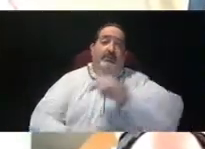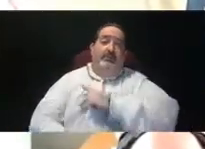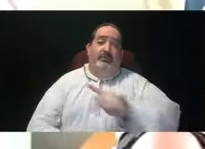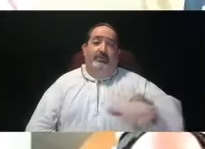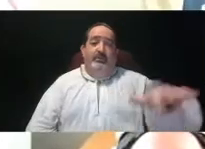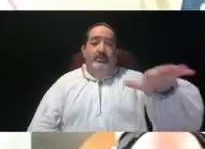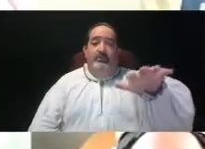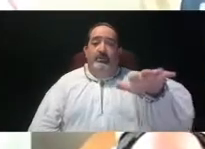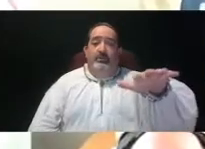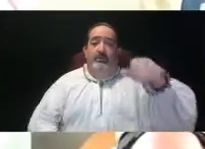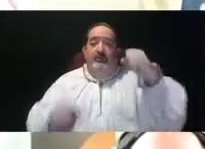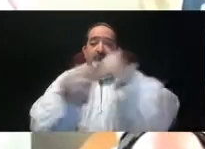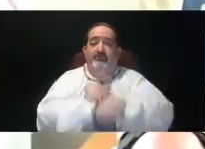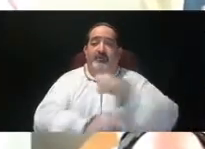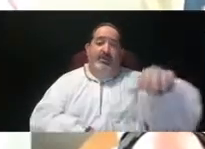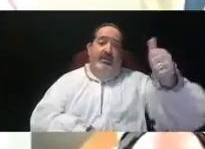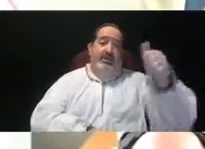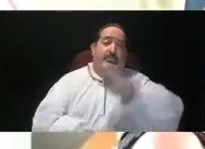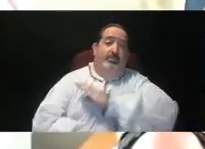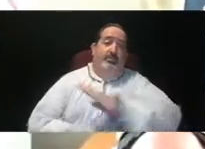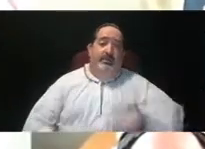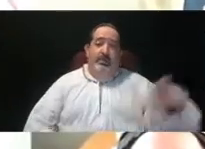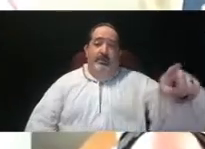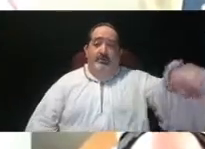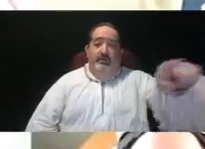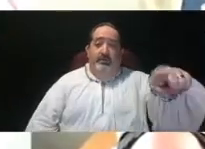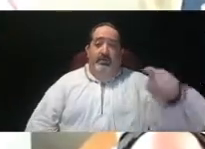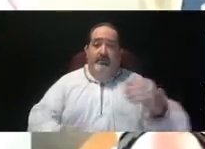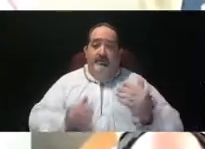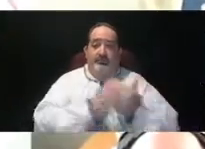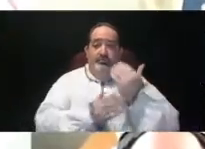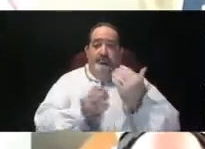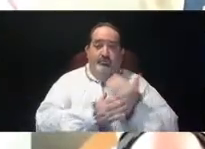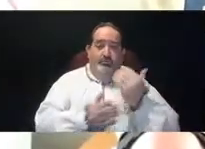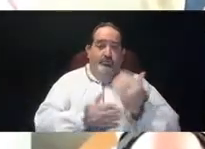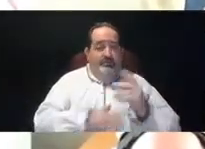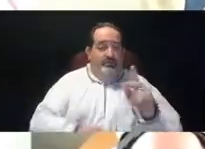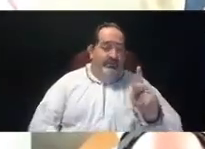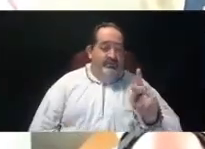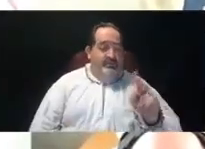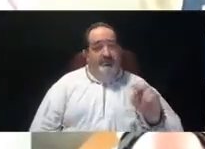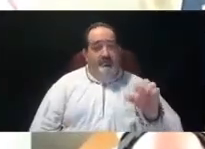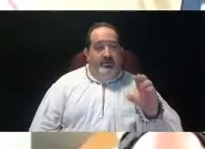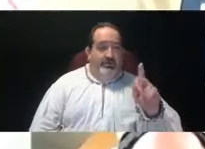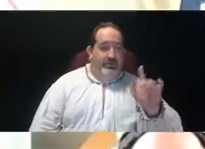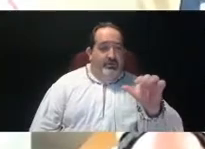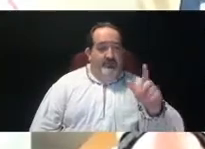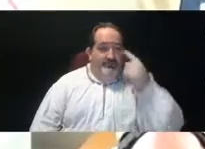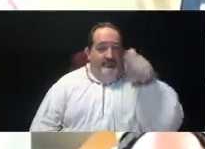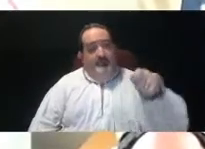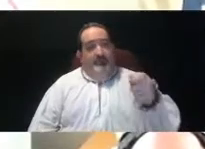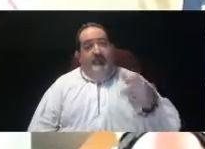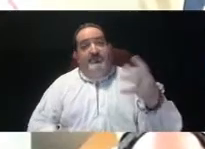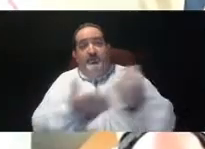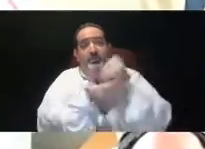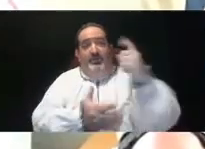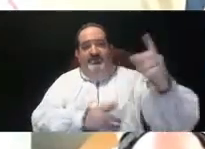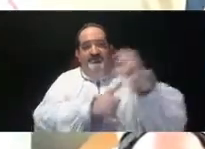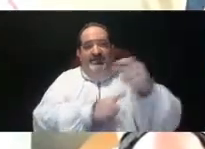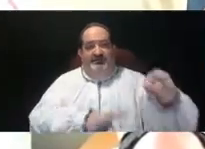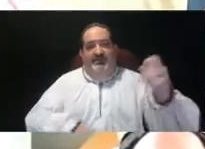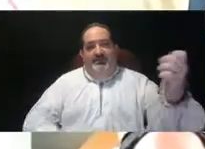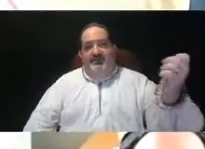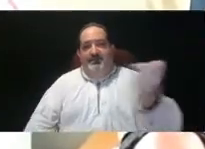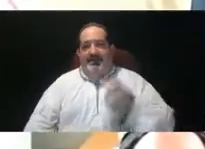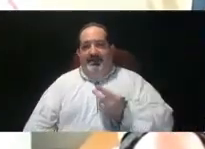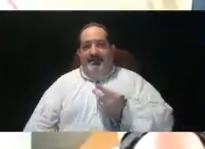kingdom, fought in another barony in their newbie knockabout for rapiers, and won that champion. So he came